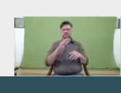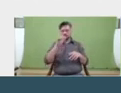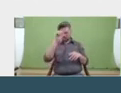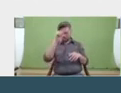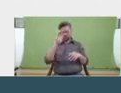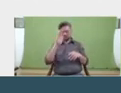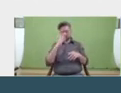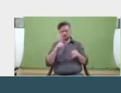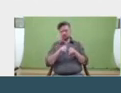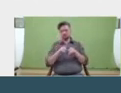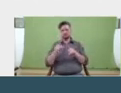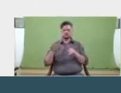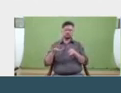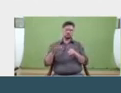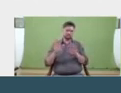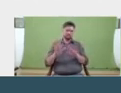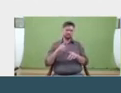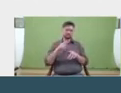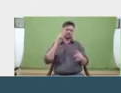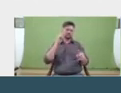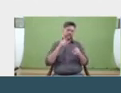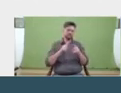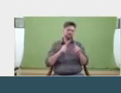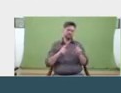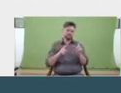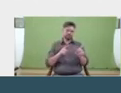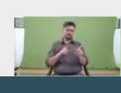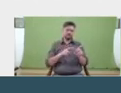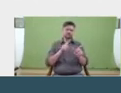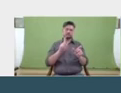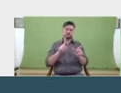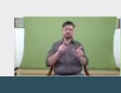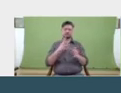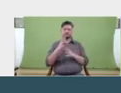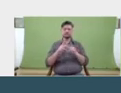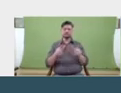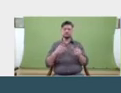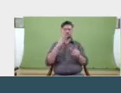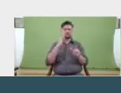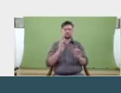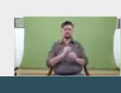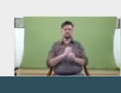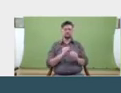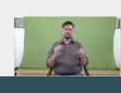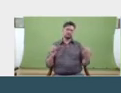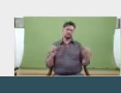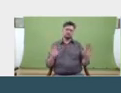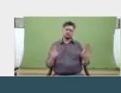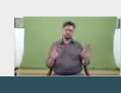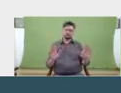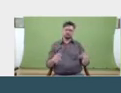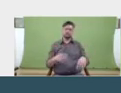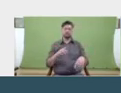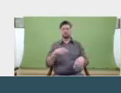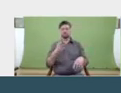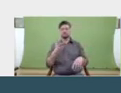so agreement and that's not very important at all okay for sign language then something called case